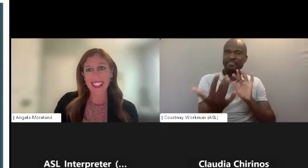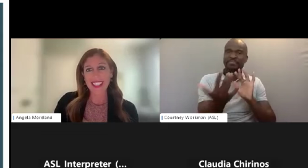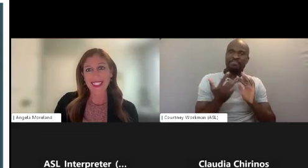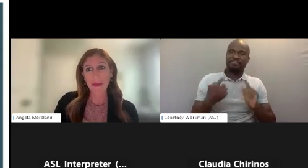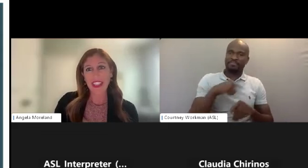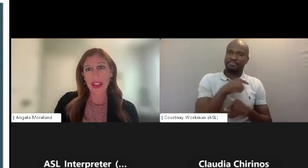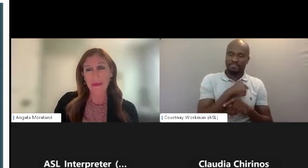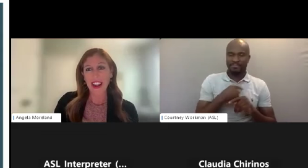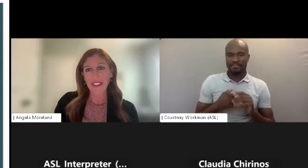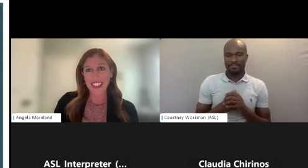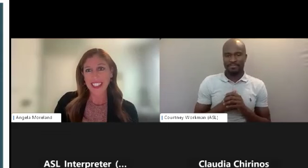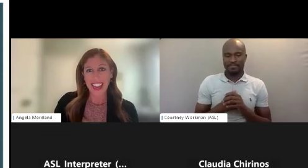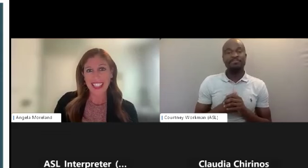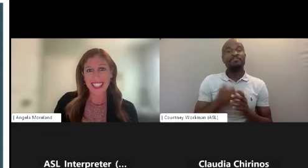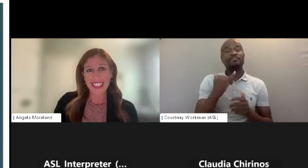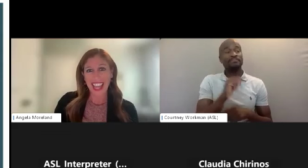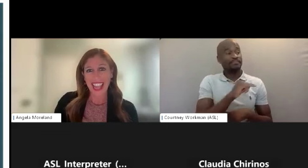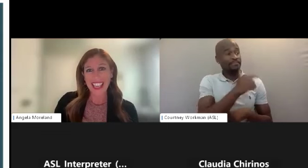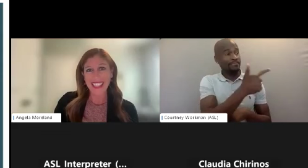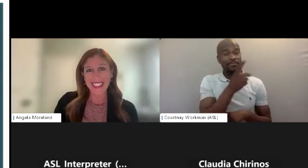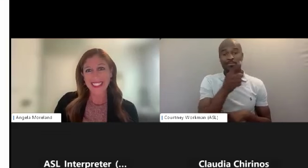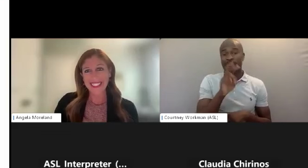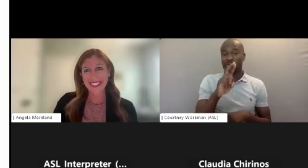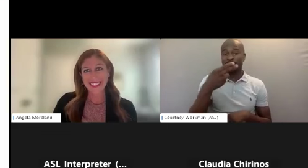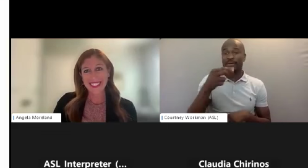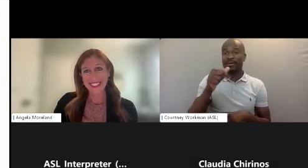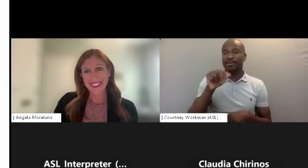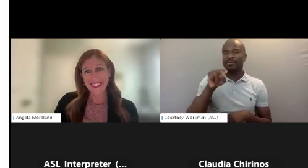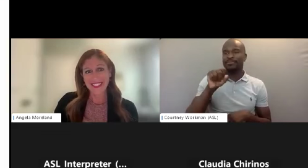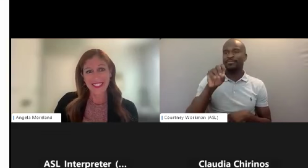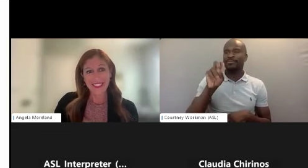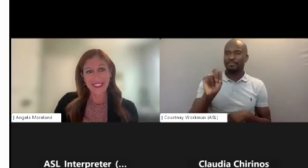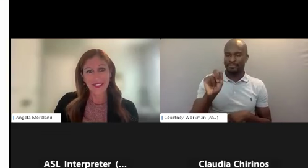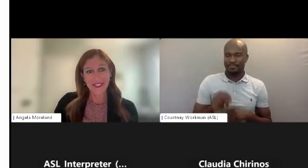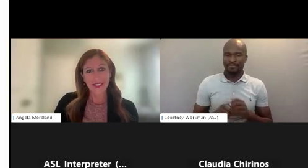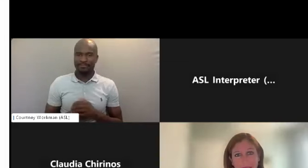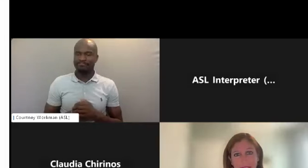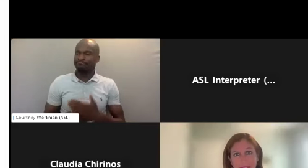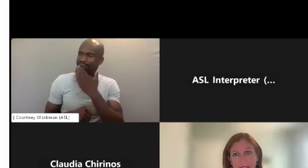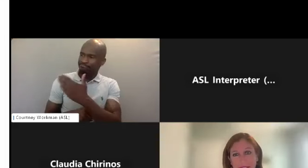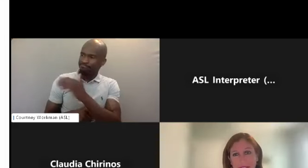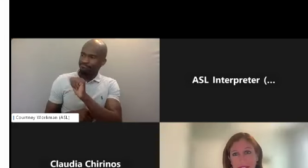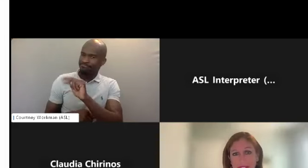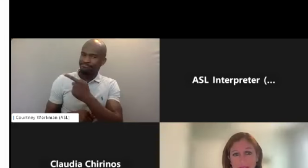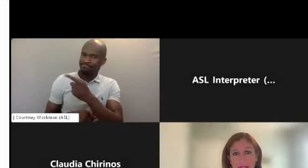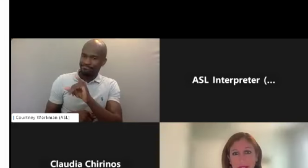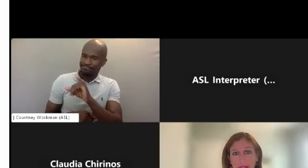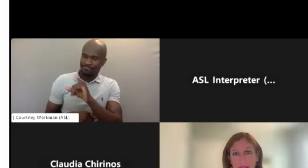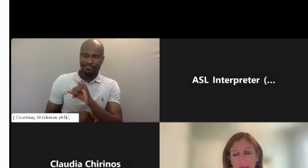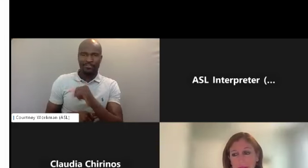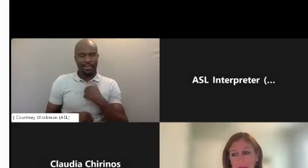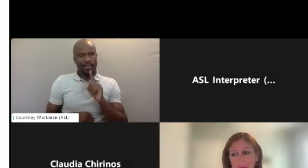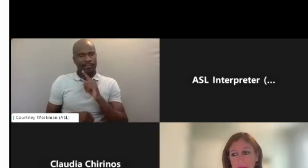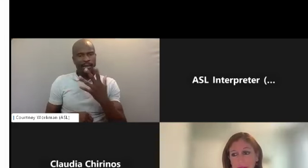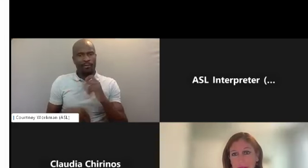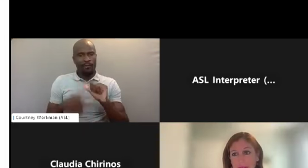around this. So I'm going to turn it back over to Dr. Hanson. Thank you. Thank you, Angie. I just want to highlight how important it